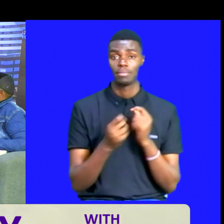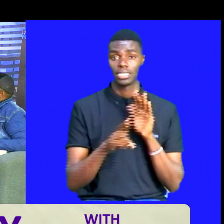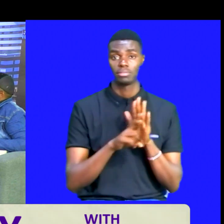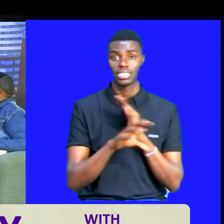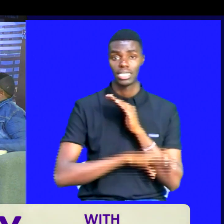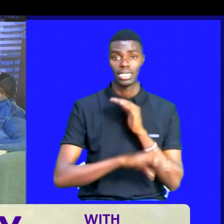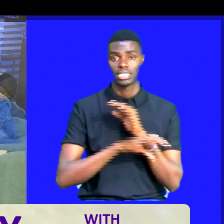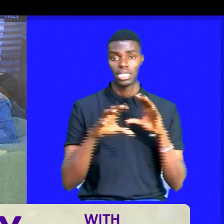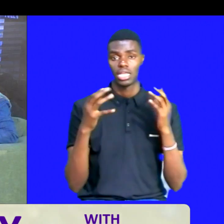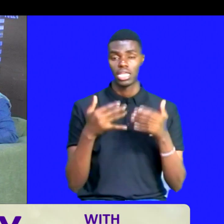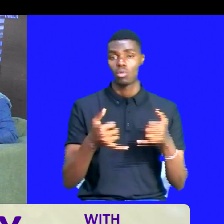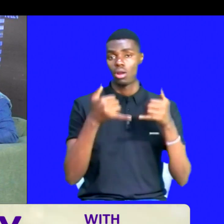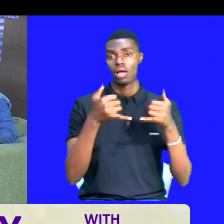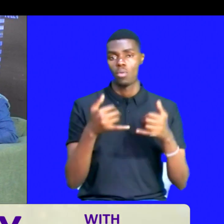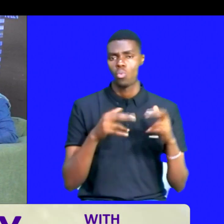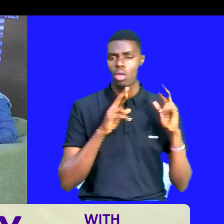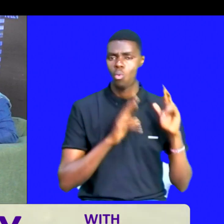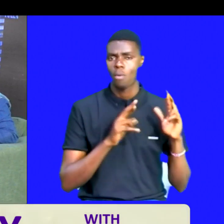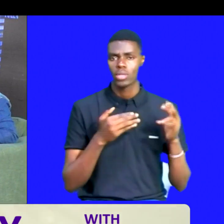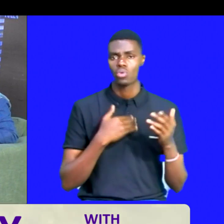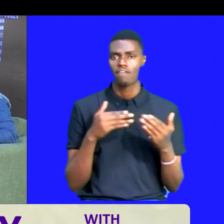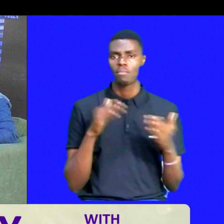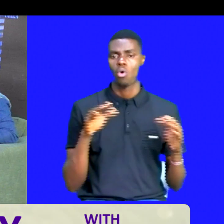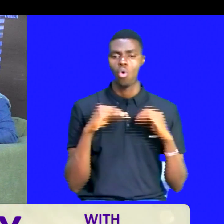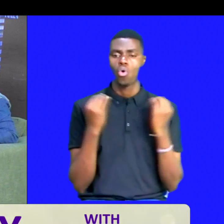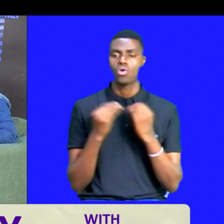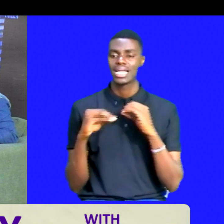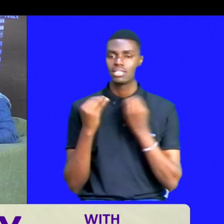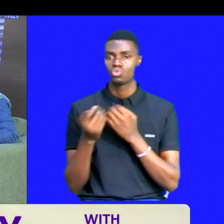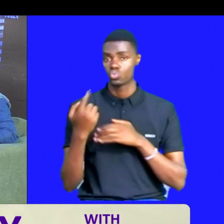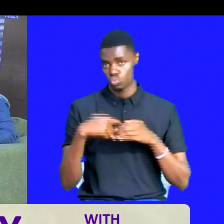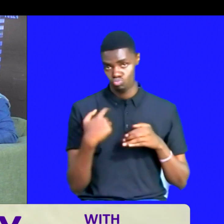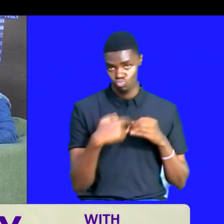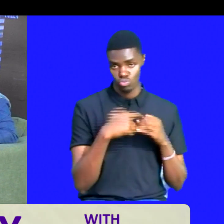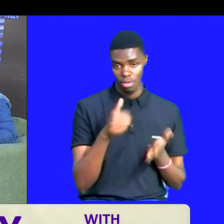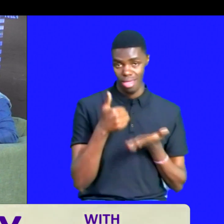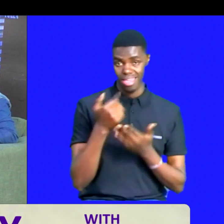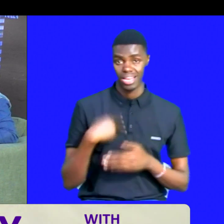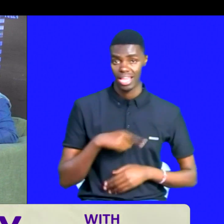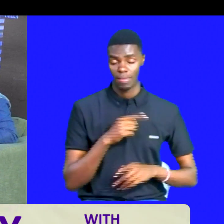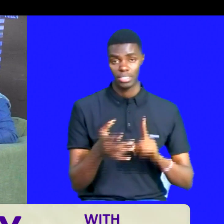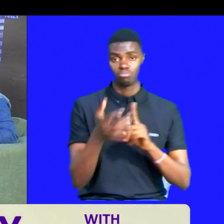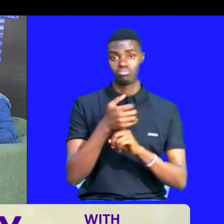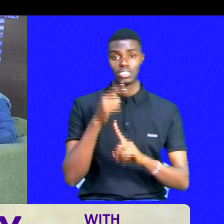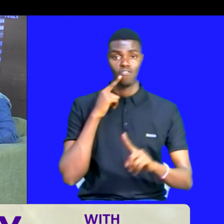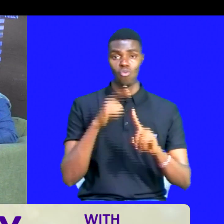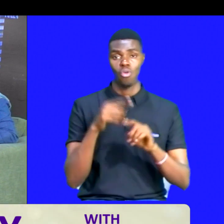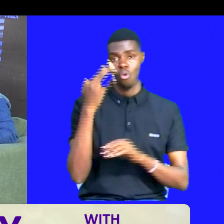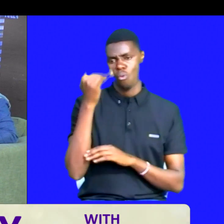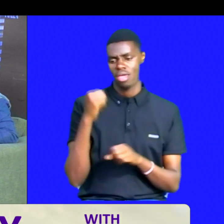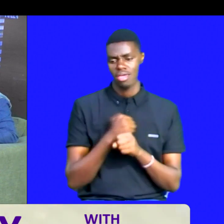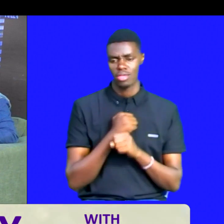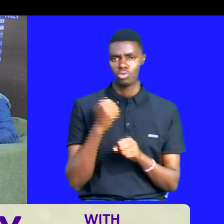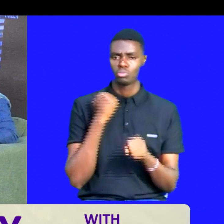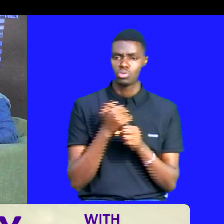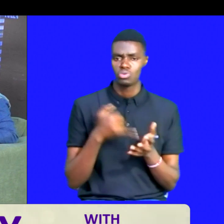Right. Yeah. So we are looking forward to having more corporate bodies coming on board to enable us reach this goal. Because we cannot do it alone. Even